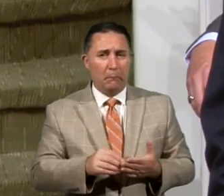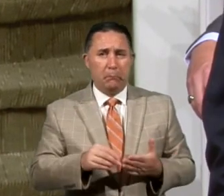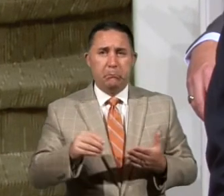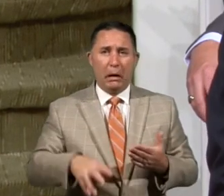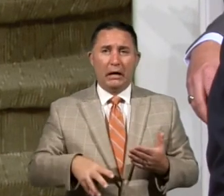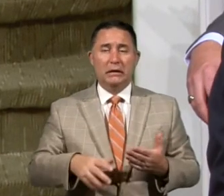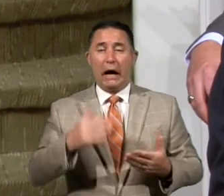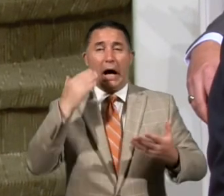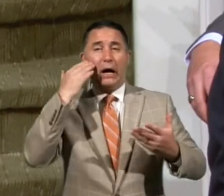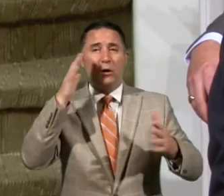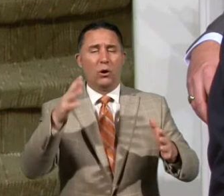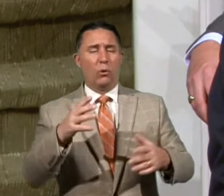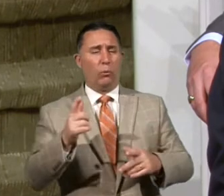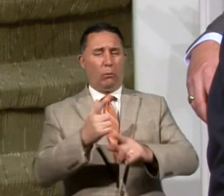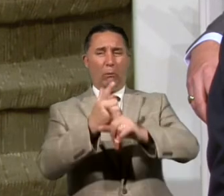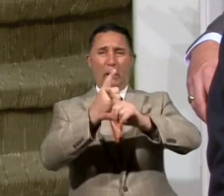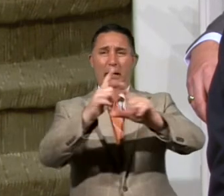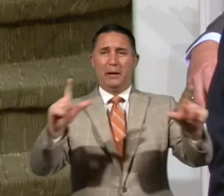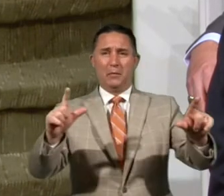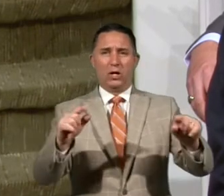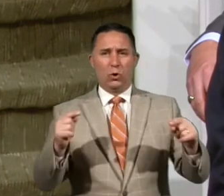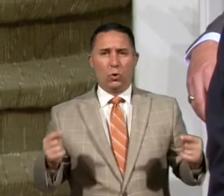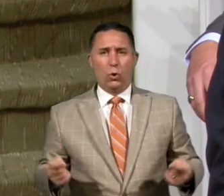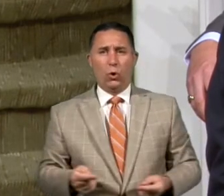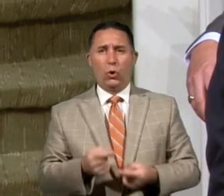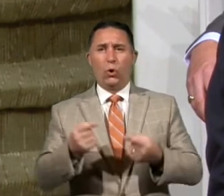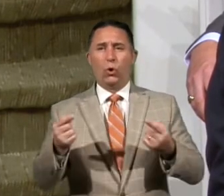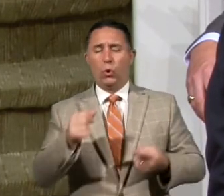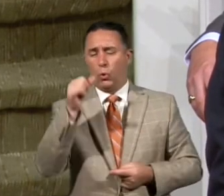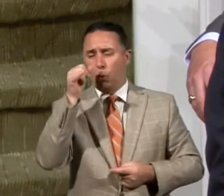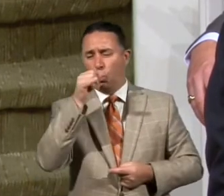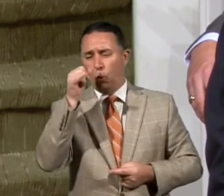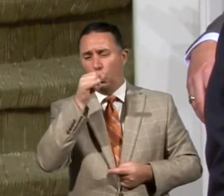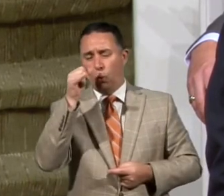I had no idea how liberty could hurt.